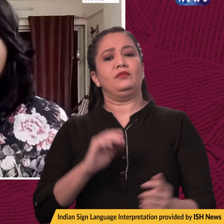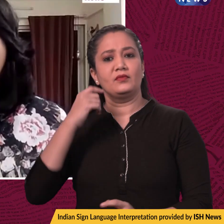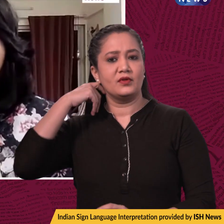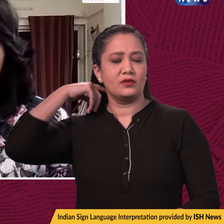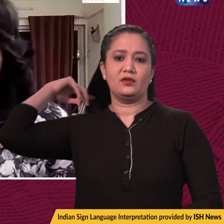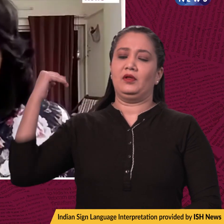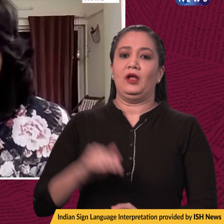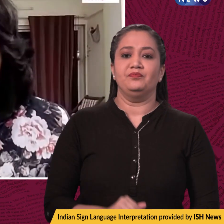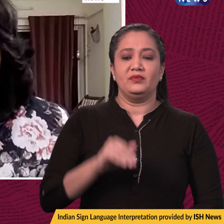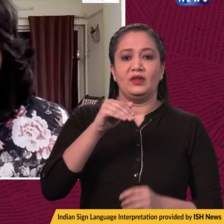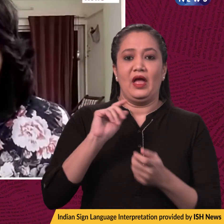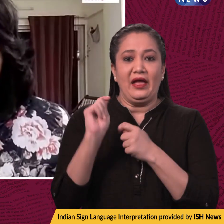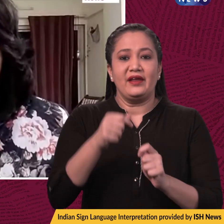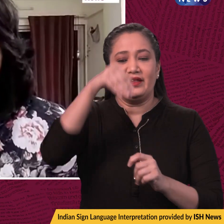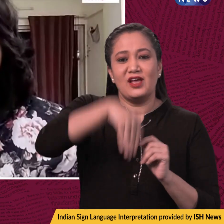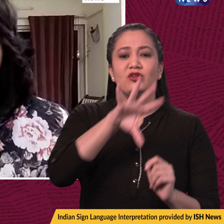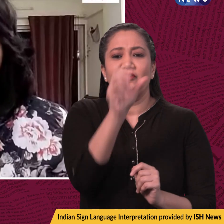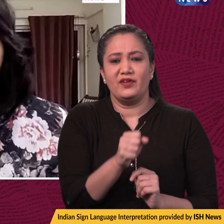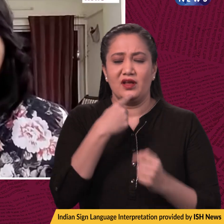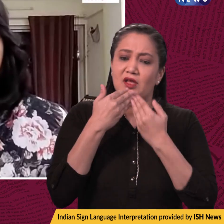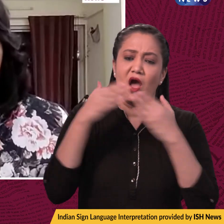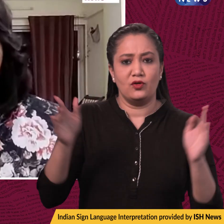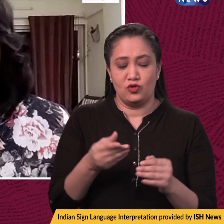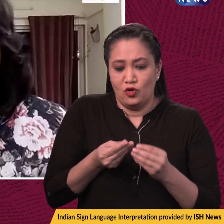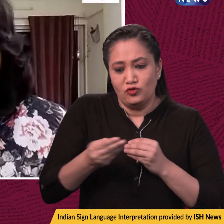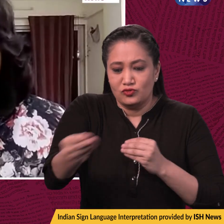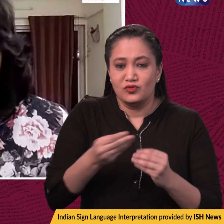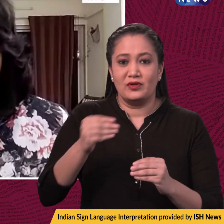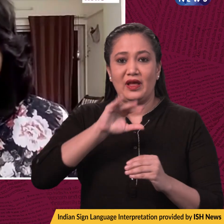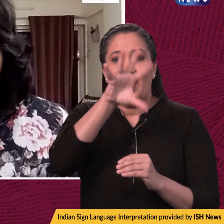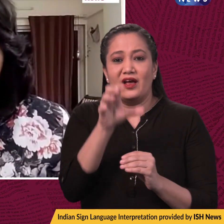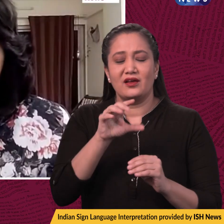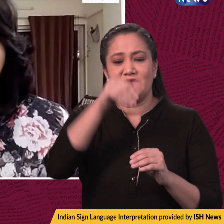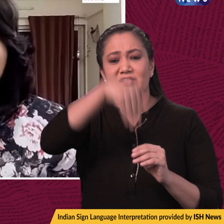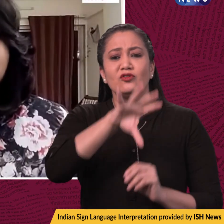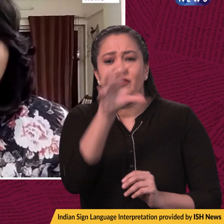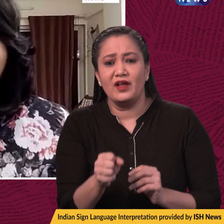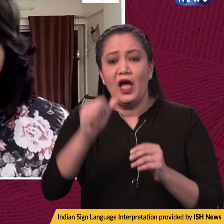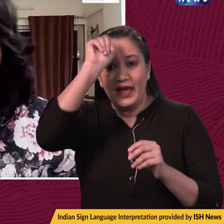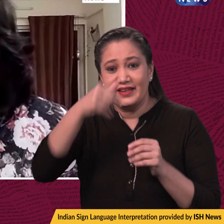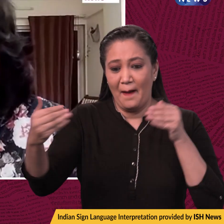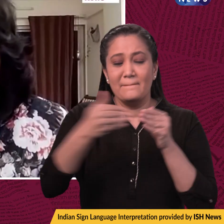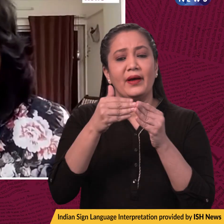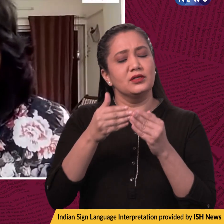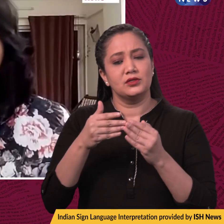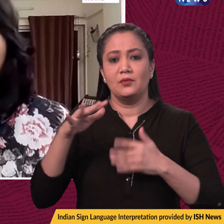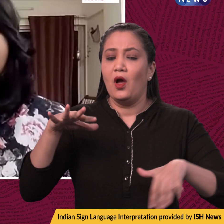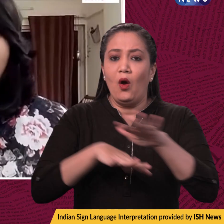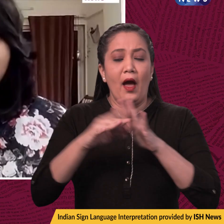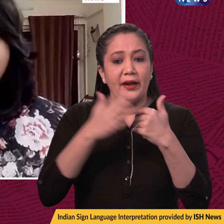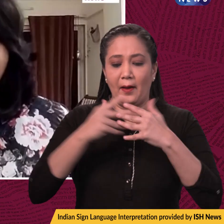Meanwhile, Cricket South Africa announced that South Africa's upcoming home cricket series against India will now be